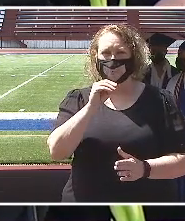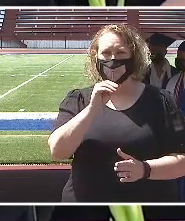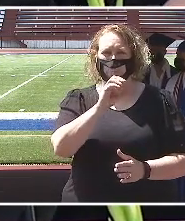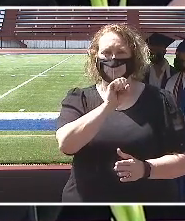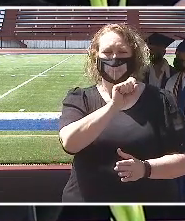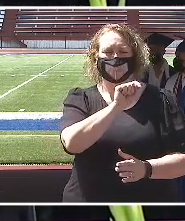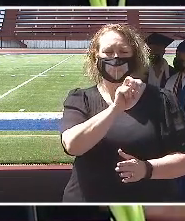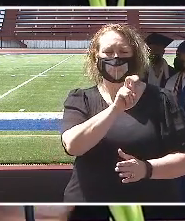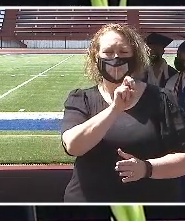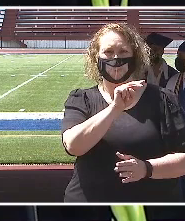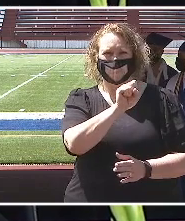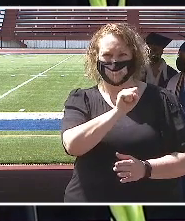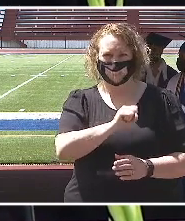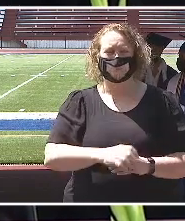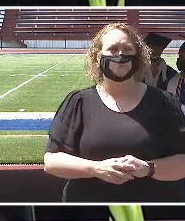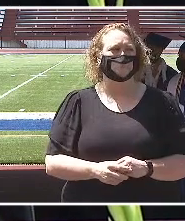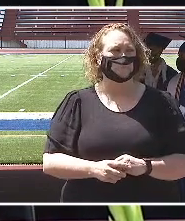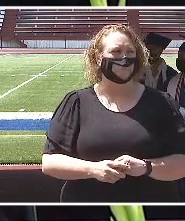Stevens.